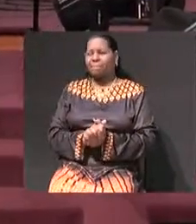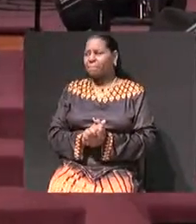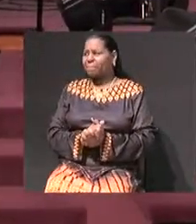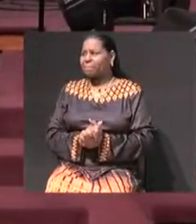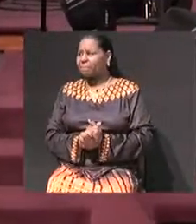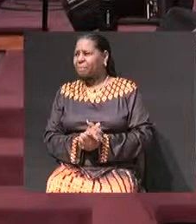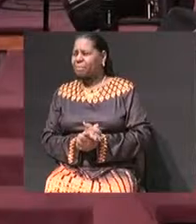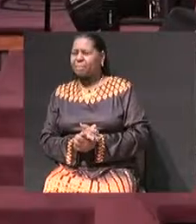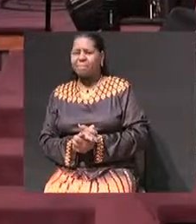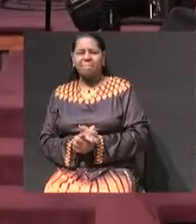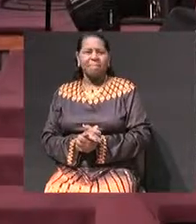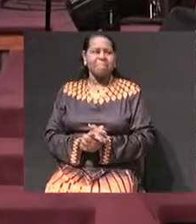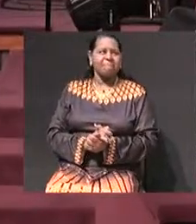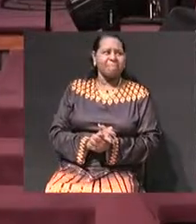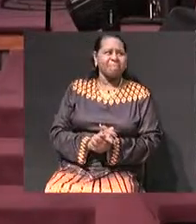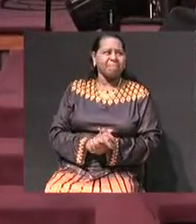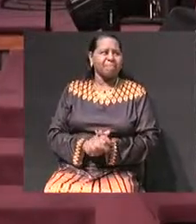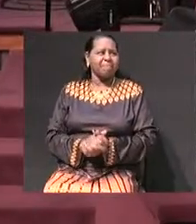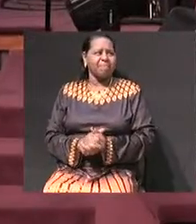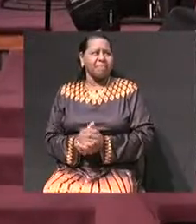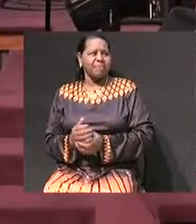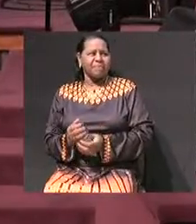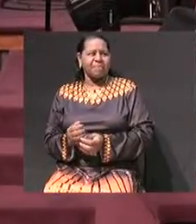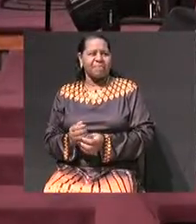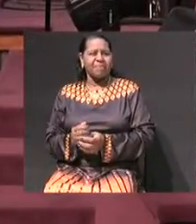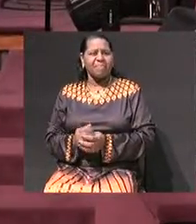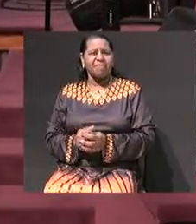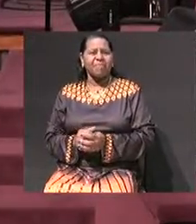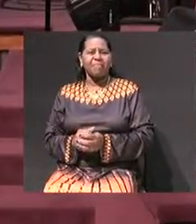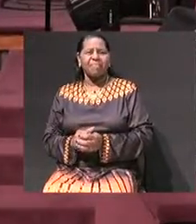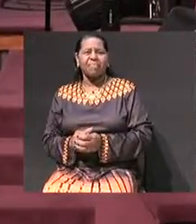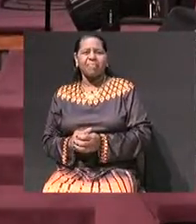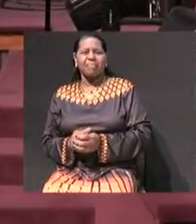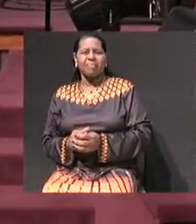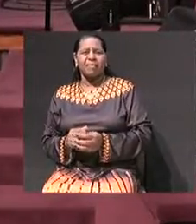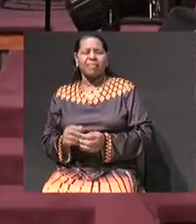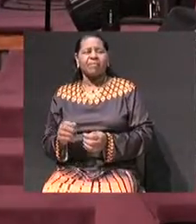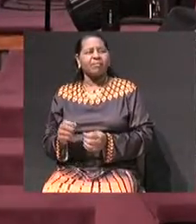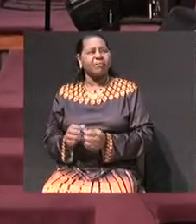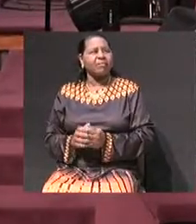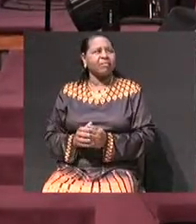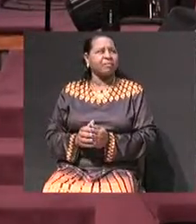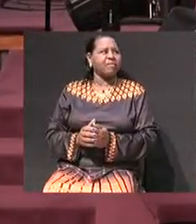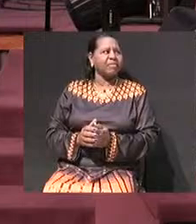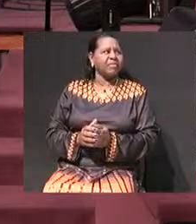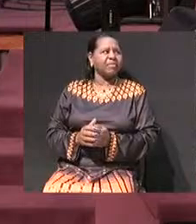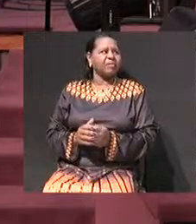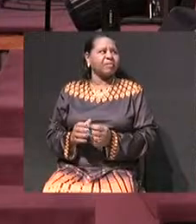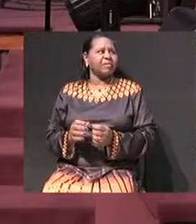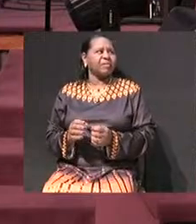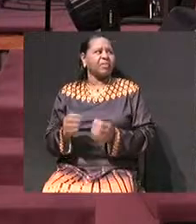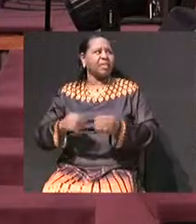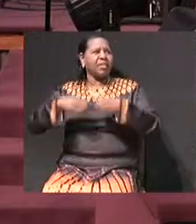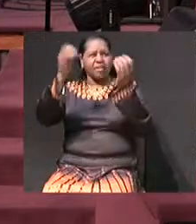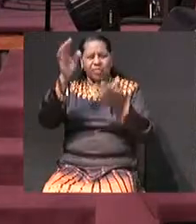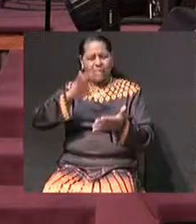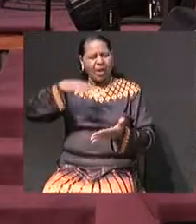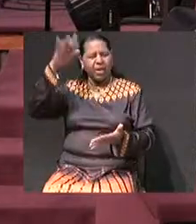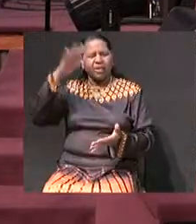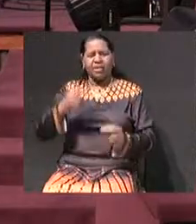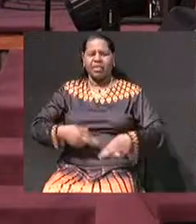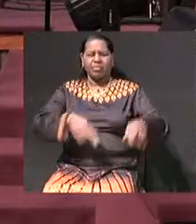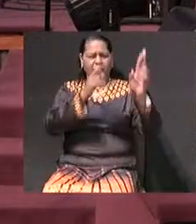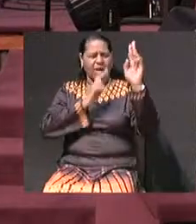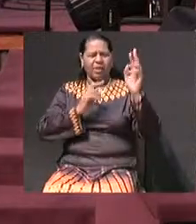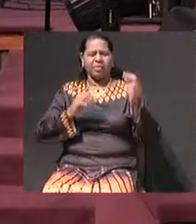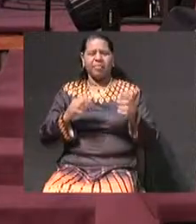Because you alone are worthy of the glory, the honor, and the praise. Can